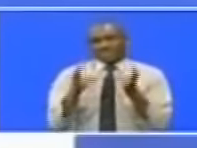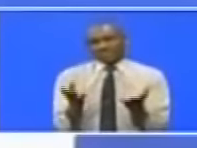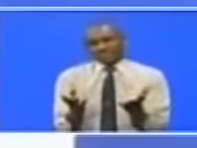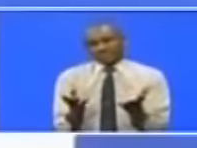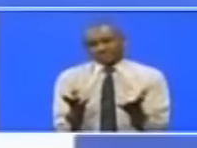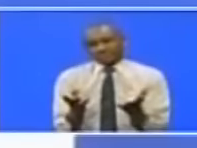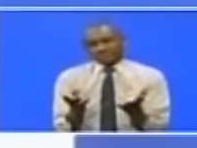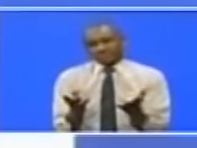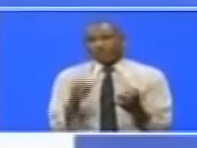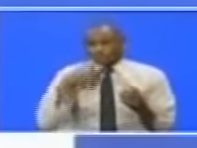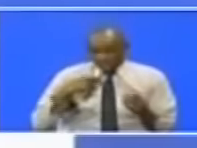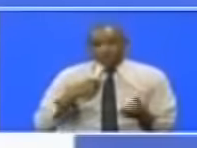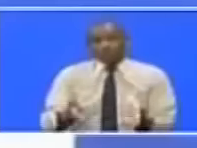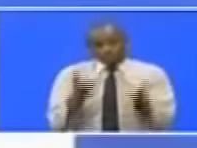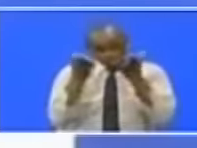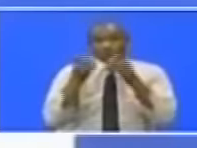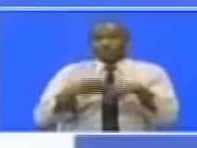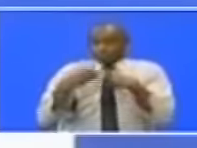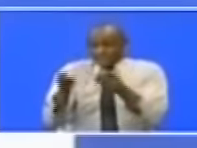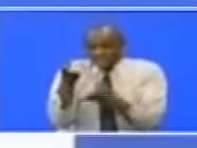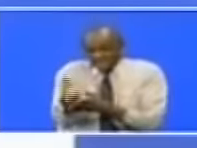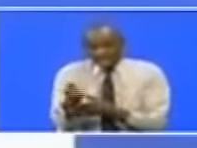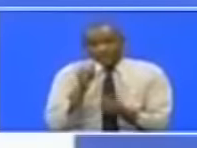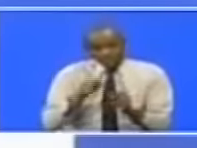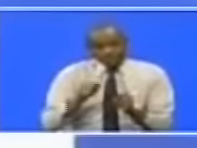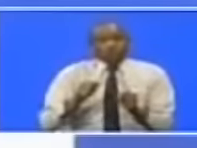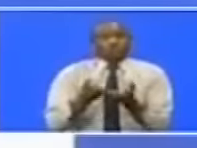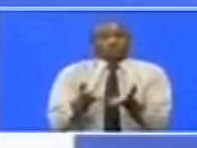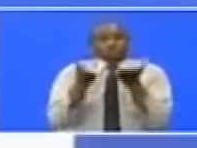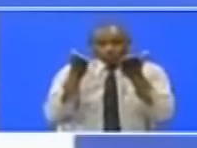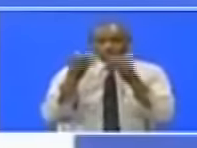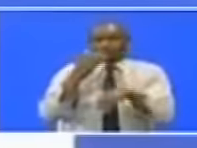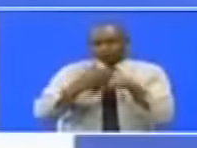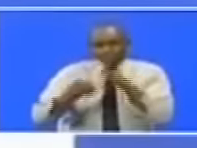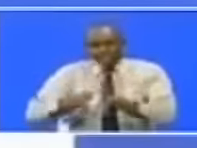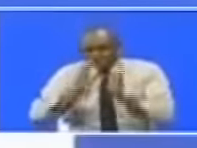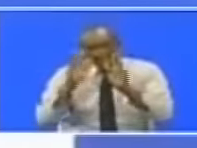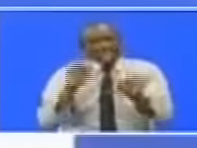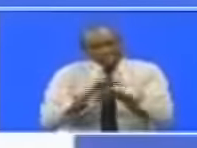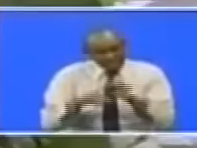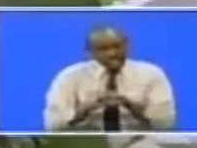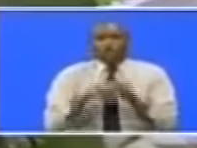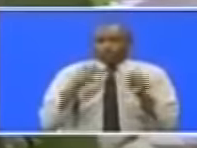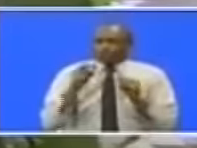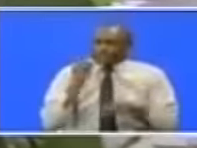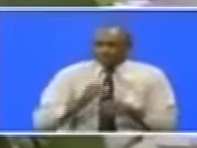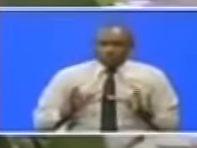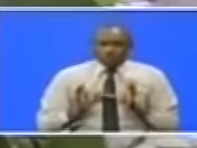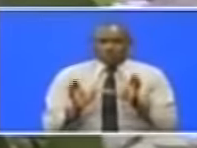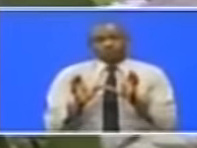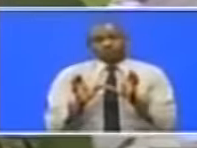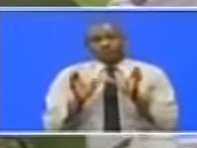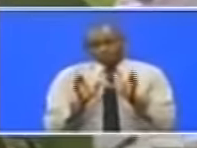part to improve the productivity in agriculture, to improve our internal infrastructure and logistics, and then we also have to keep pushing. The